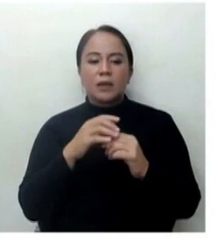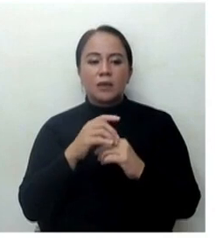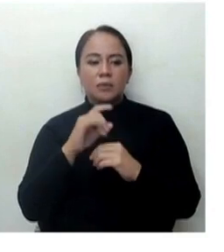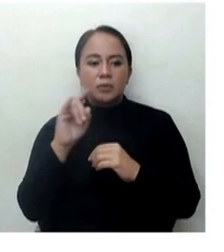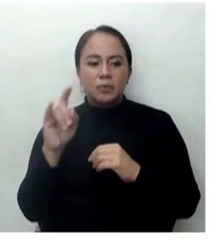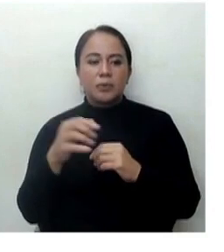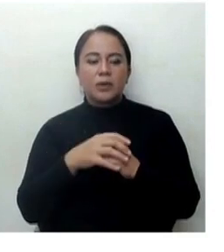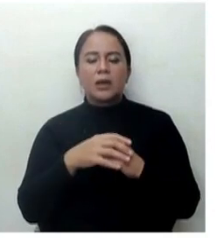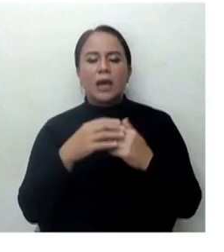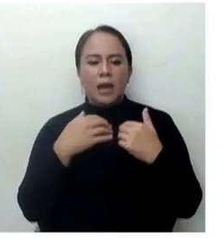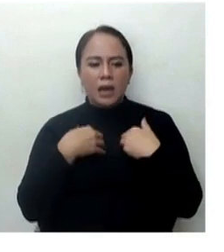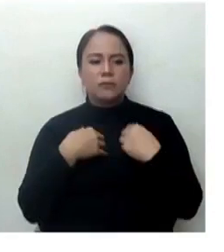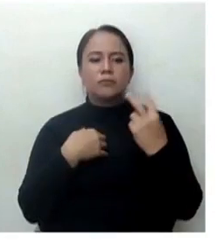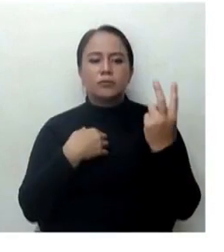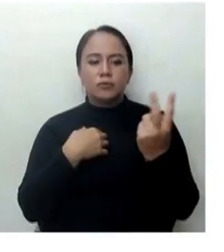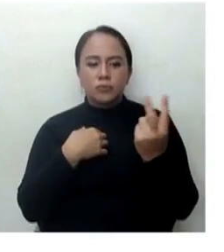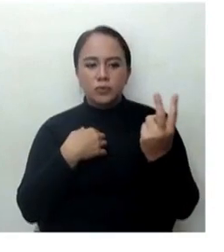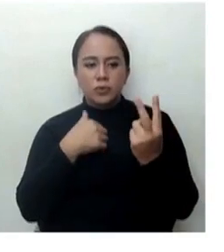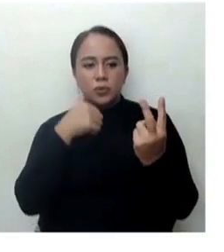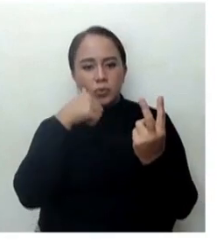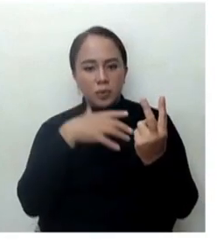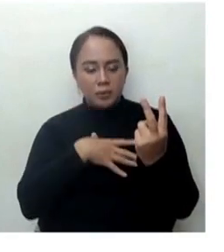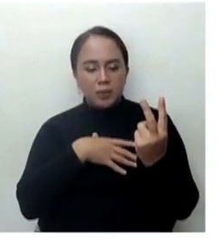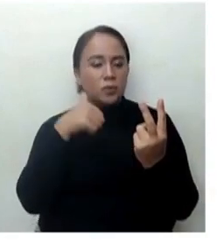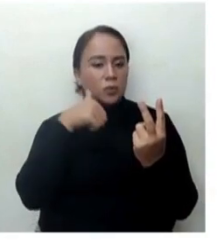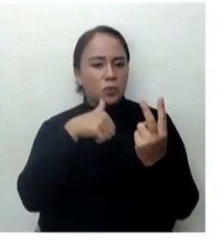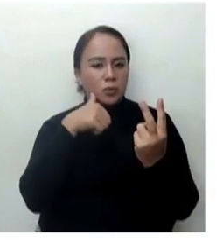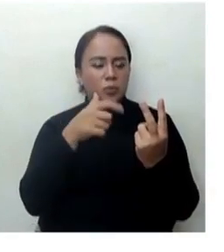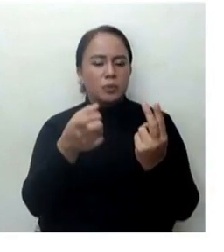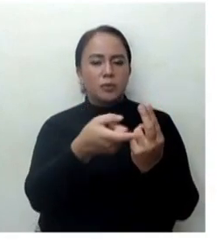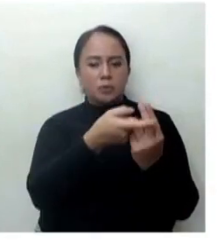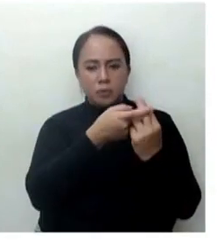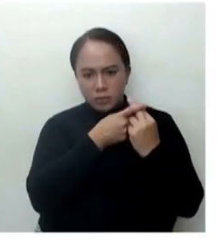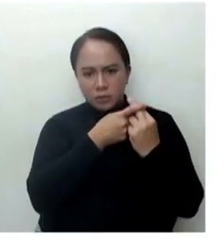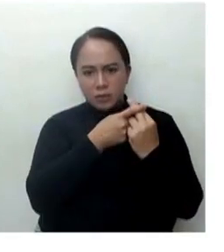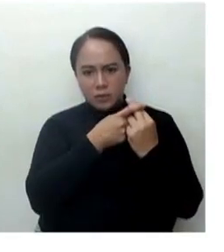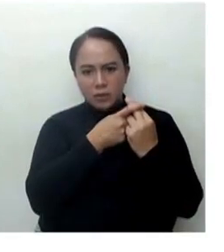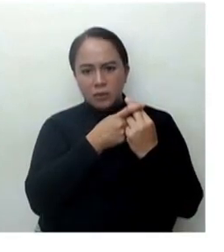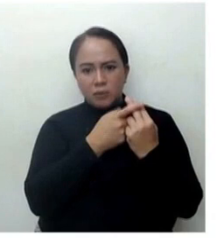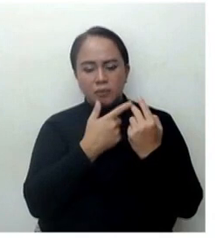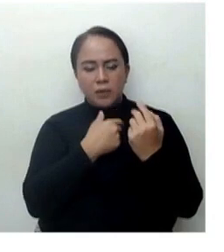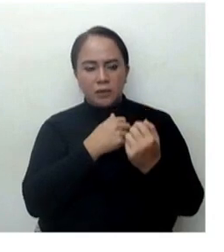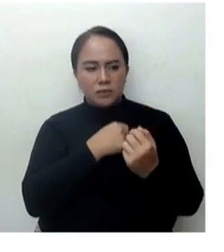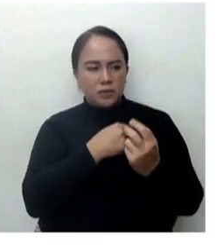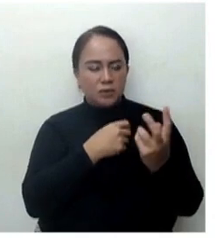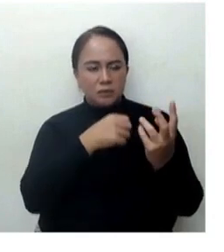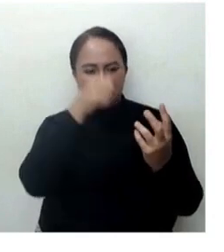that there were two women or two girls who were abducted by armed men.